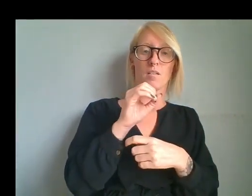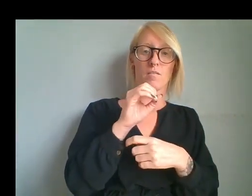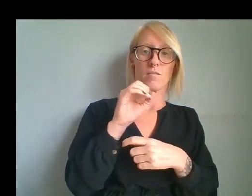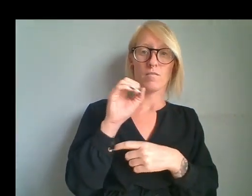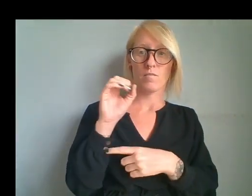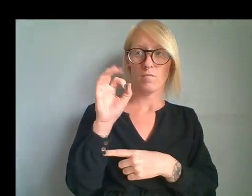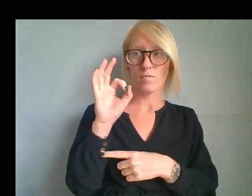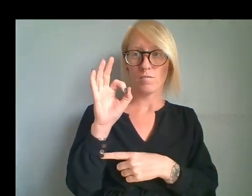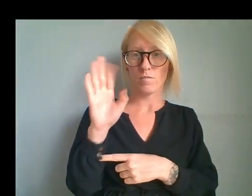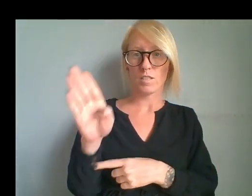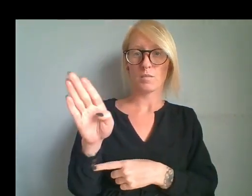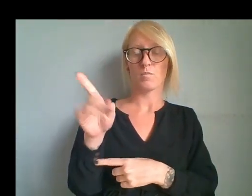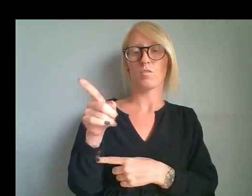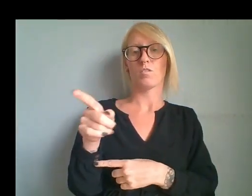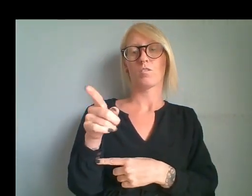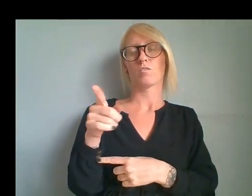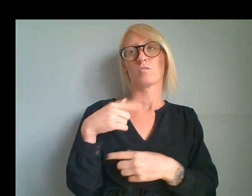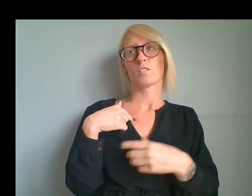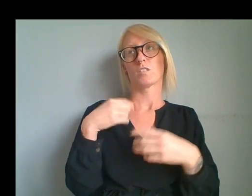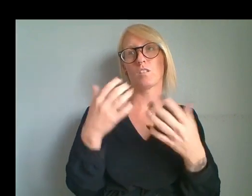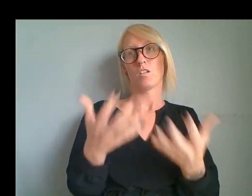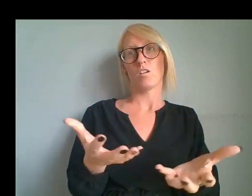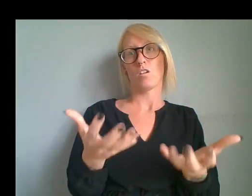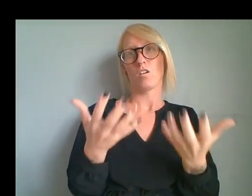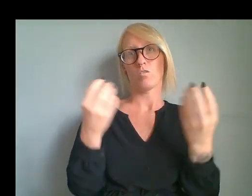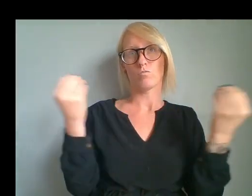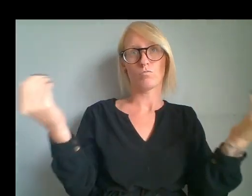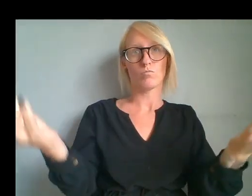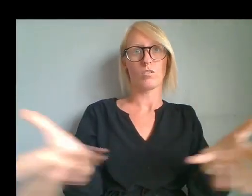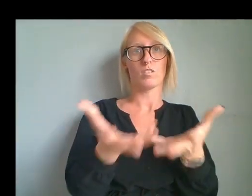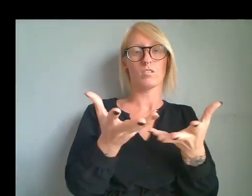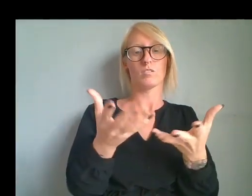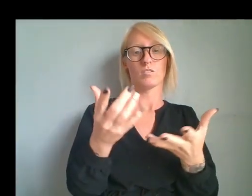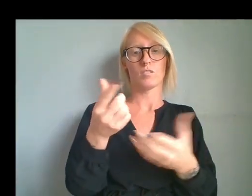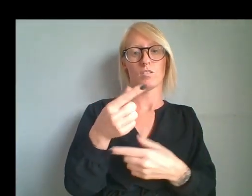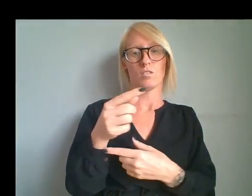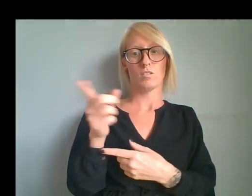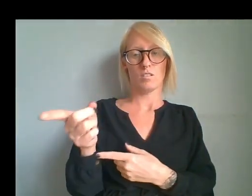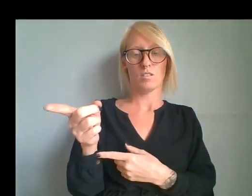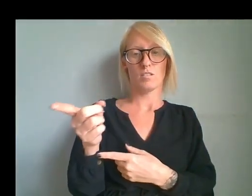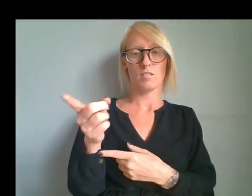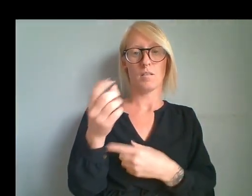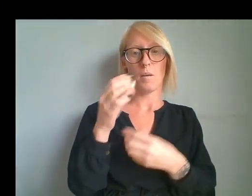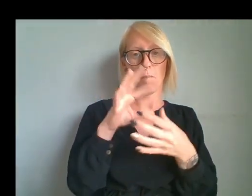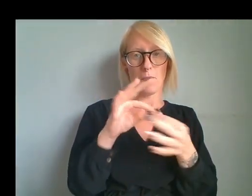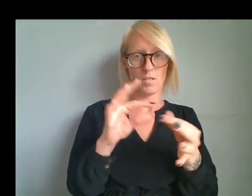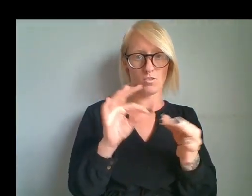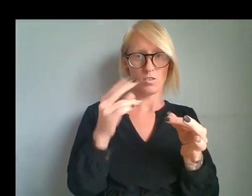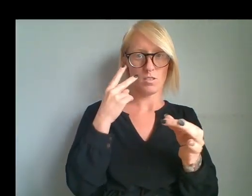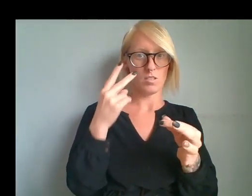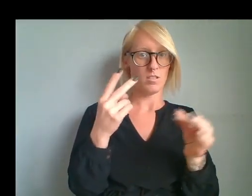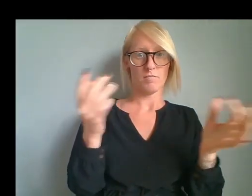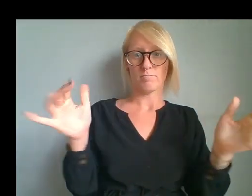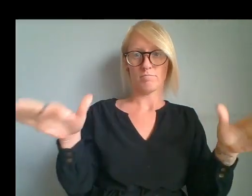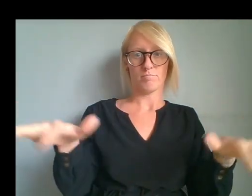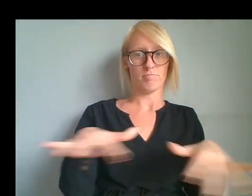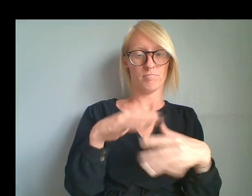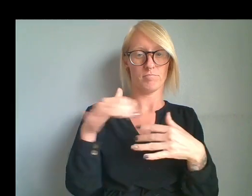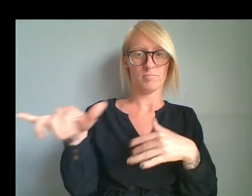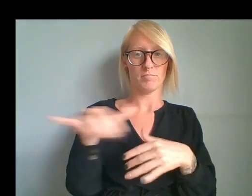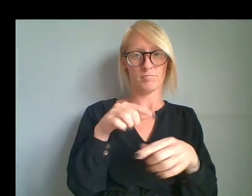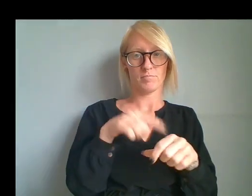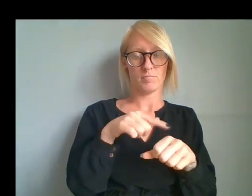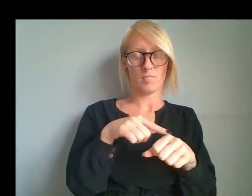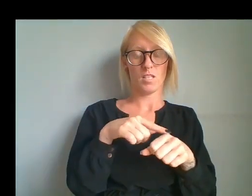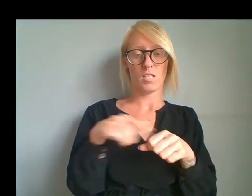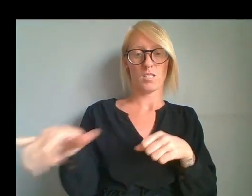still getting that audience with George's message. They can see what's going on through Facebook. The same kind of thing with blogging is